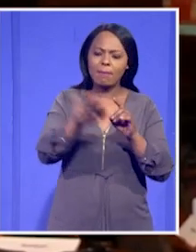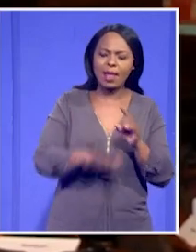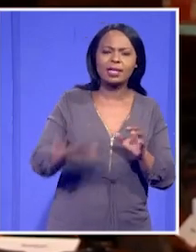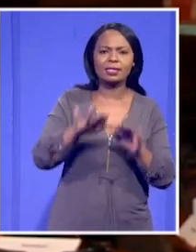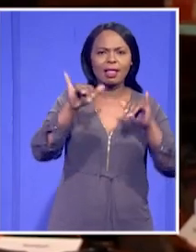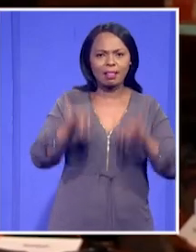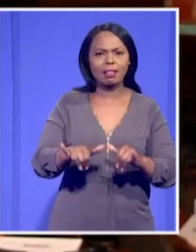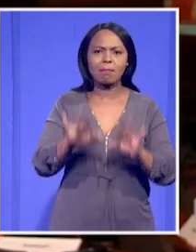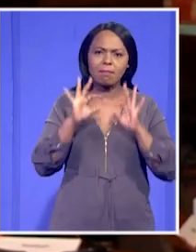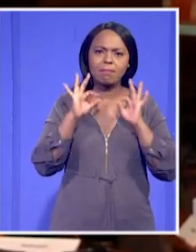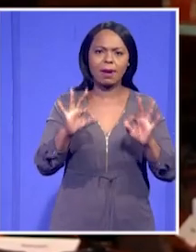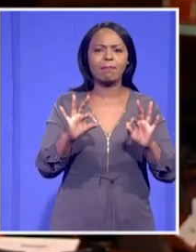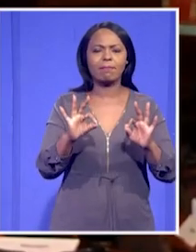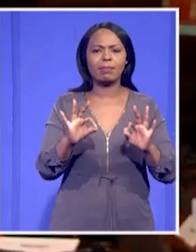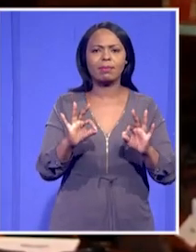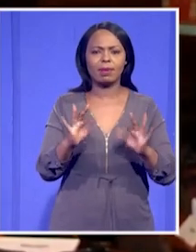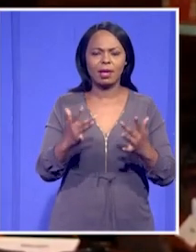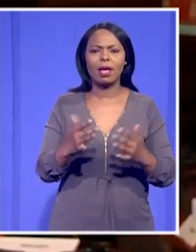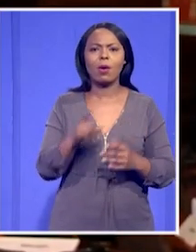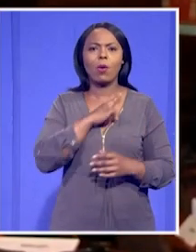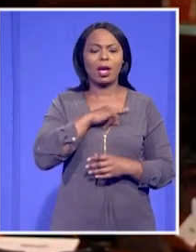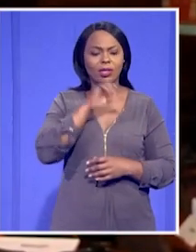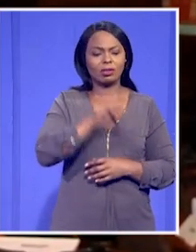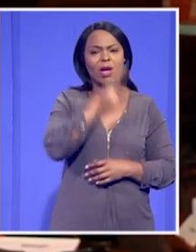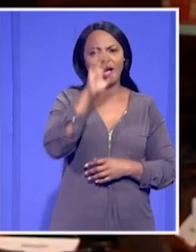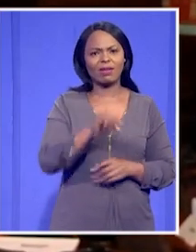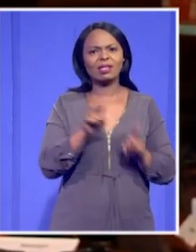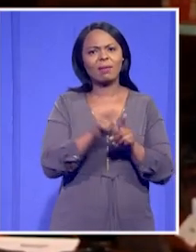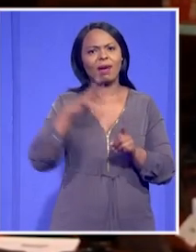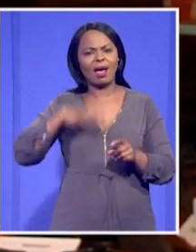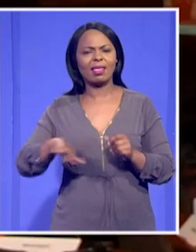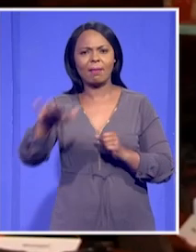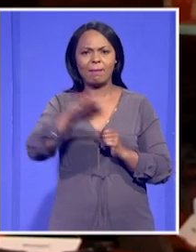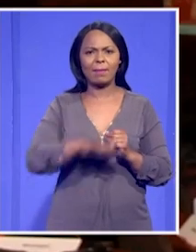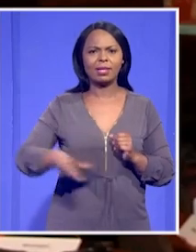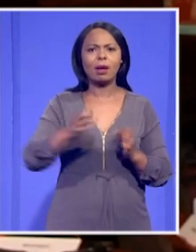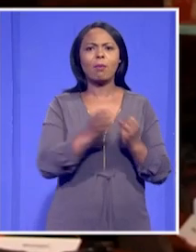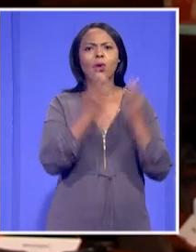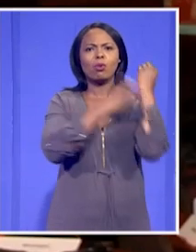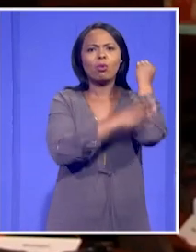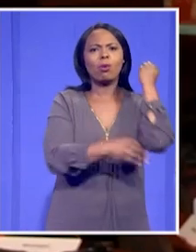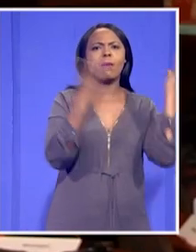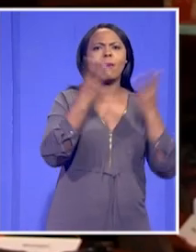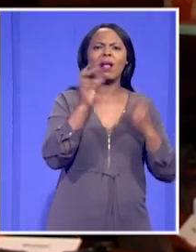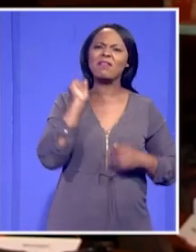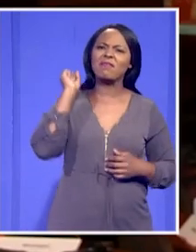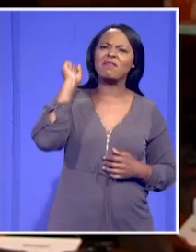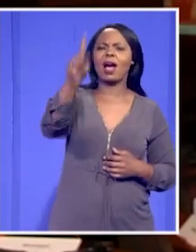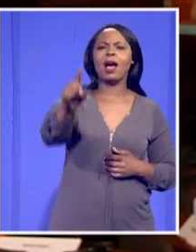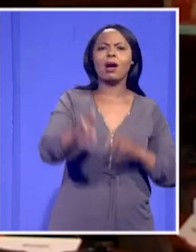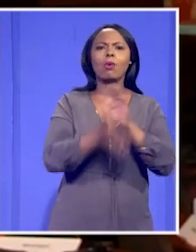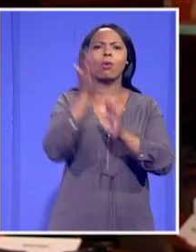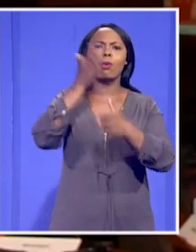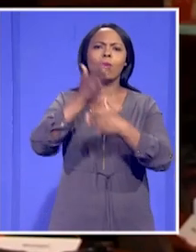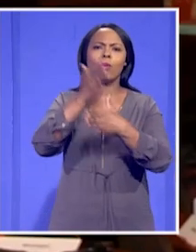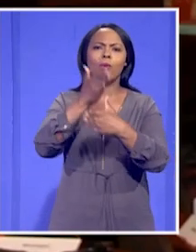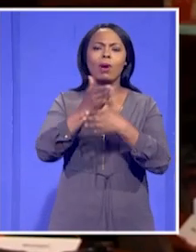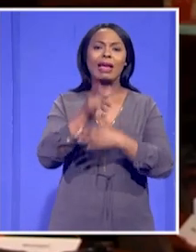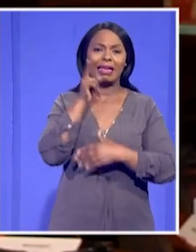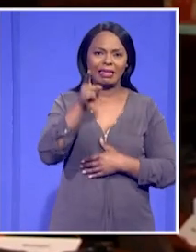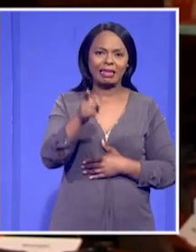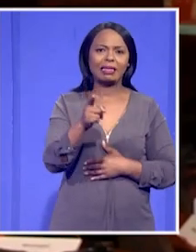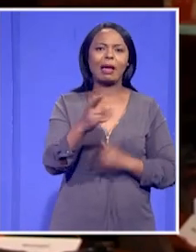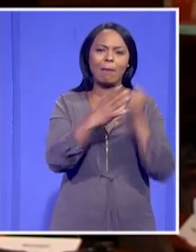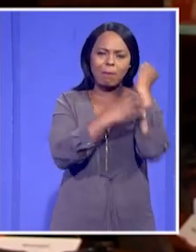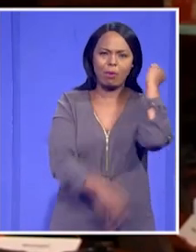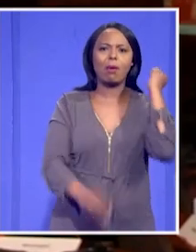because in South Africa and in many other places, the poor have to travel long distances to work, which exacerbates